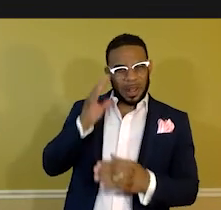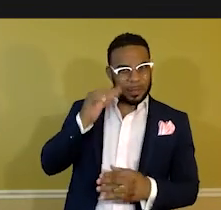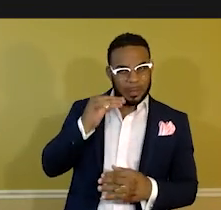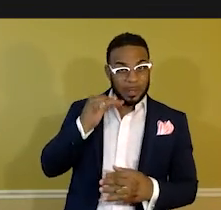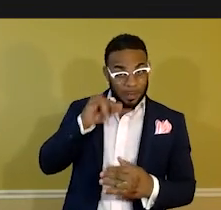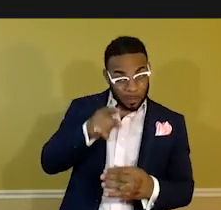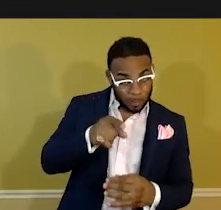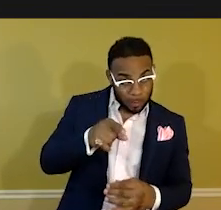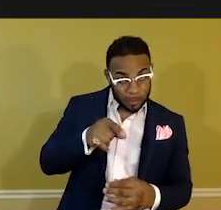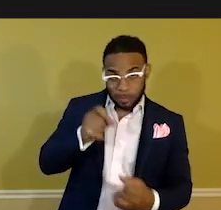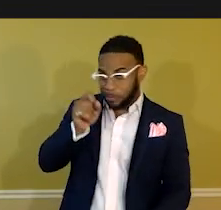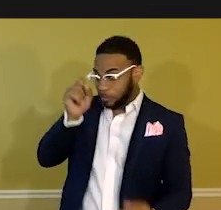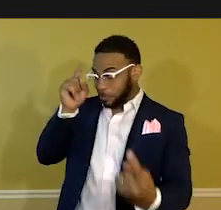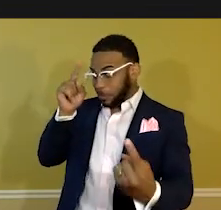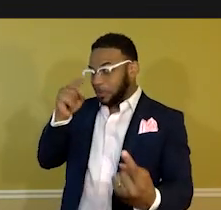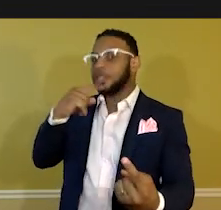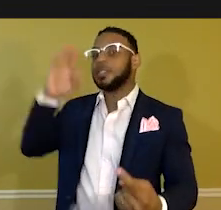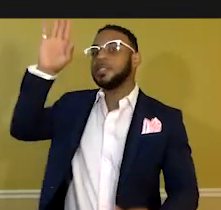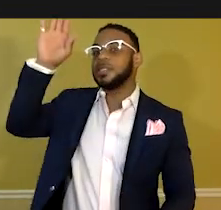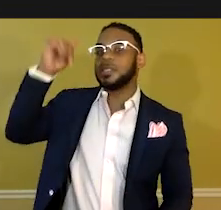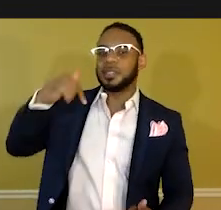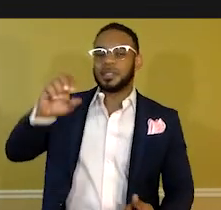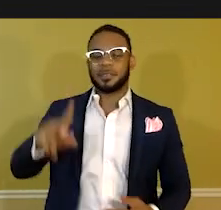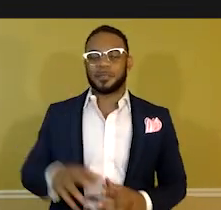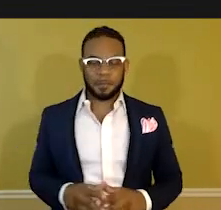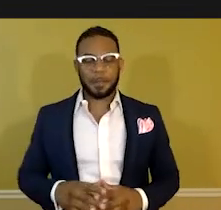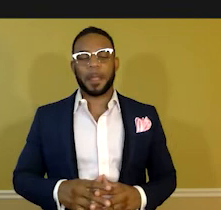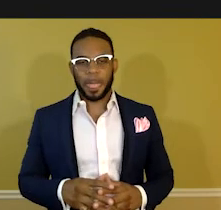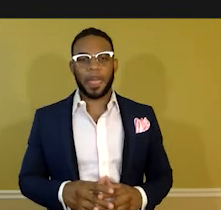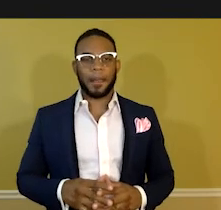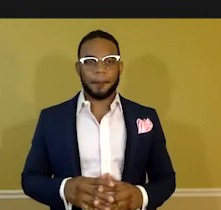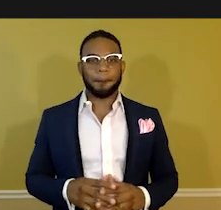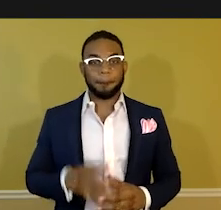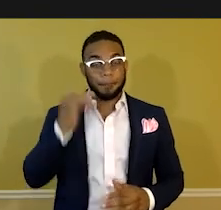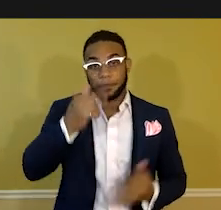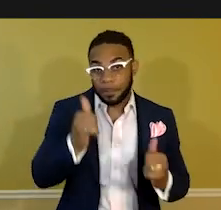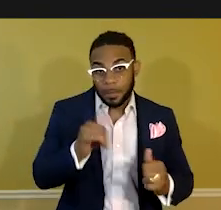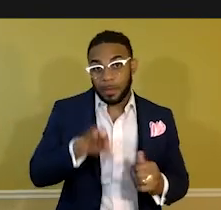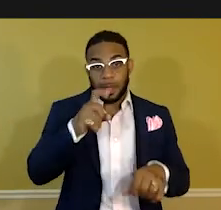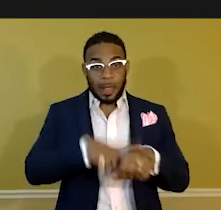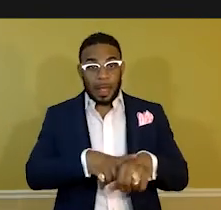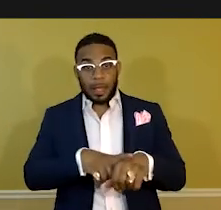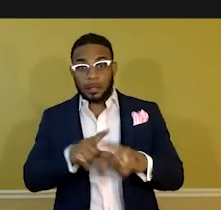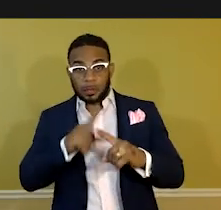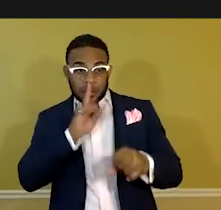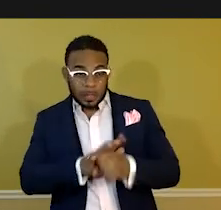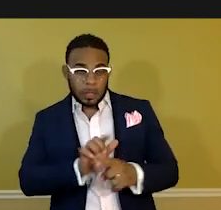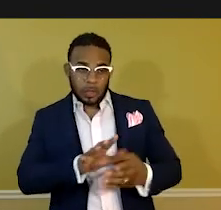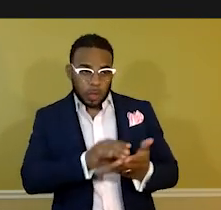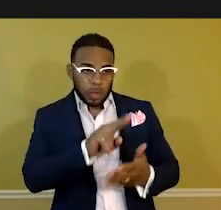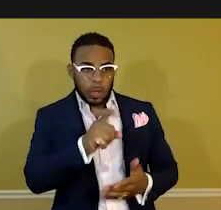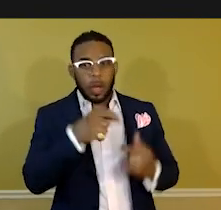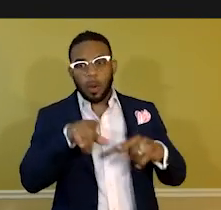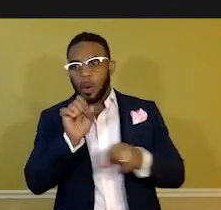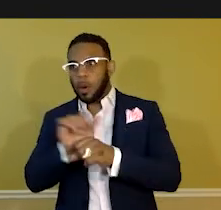So if this is you, you know, say it's me at home. Um, if you're trying to find the time to dedicate to learning UX while